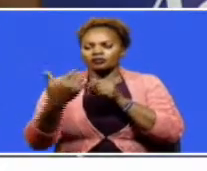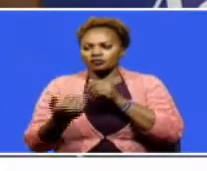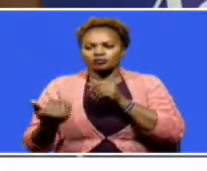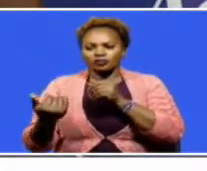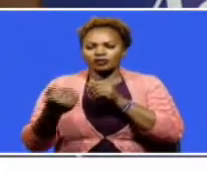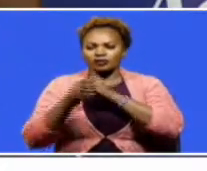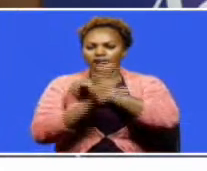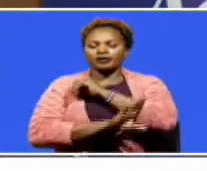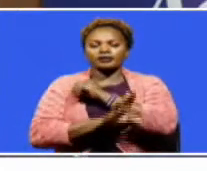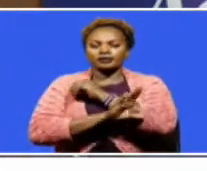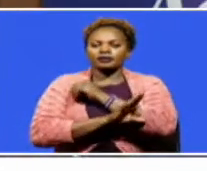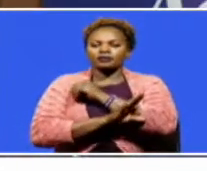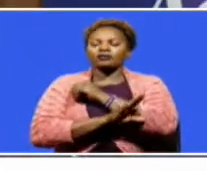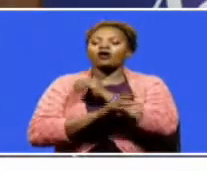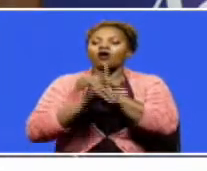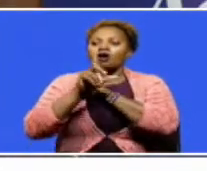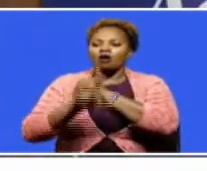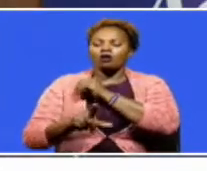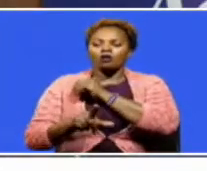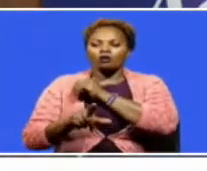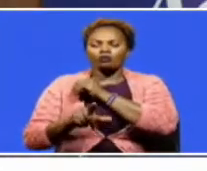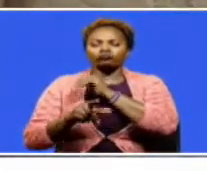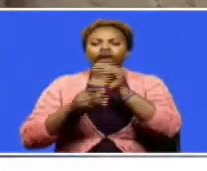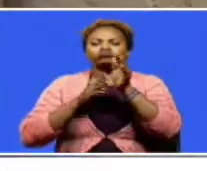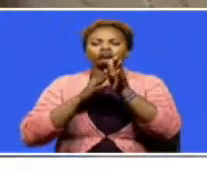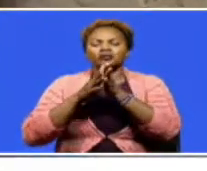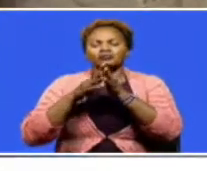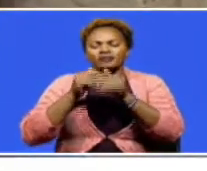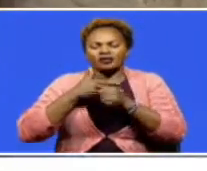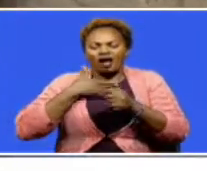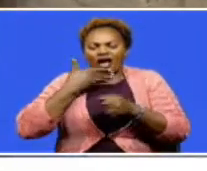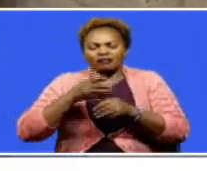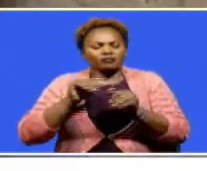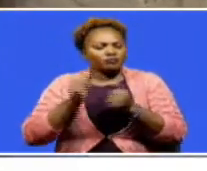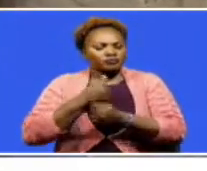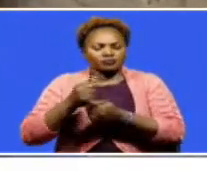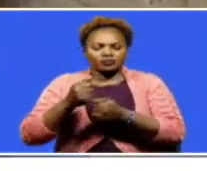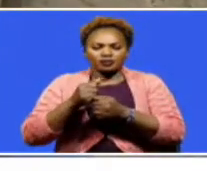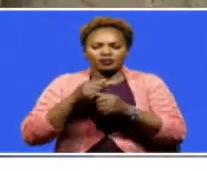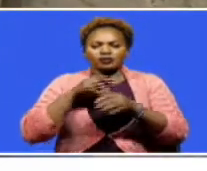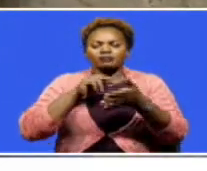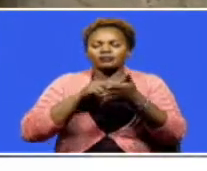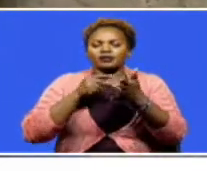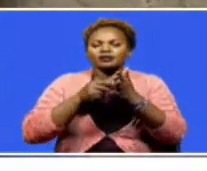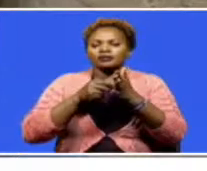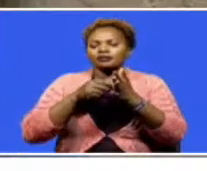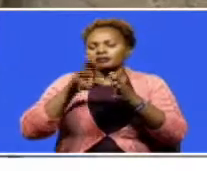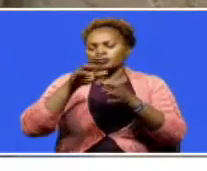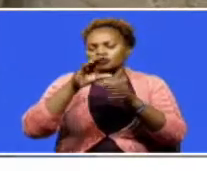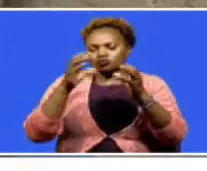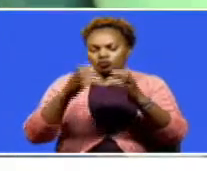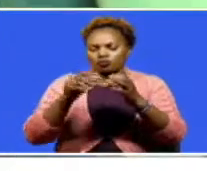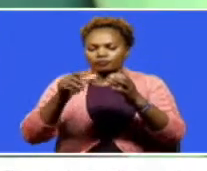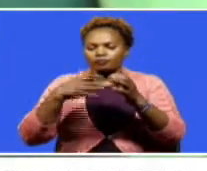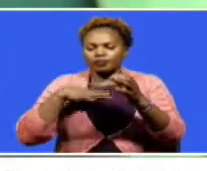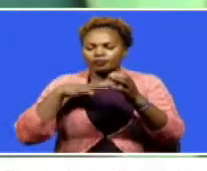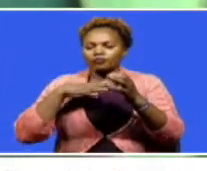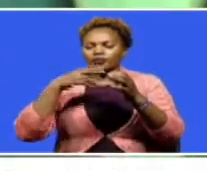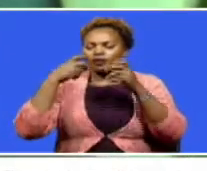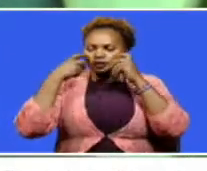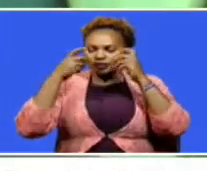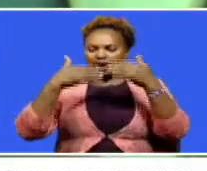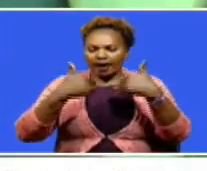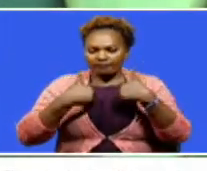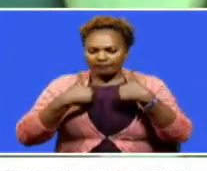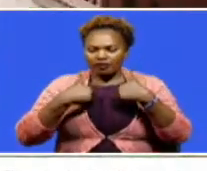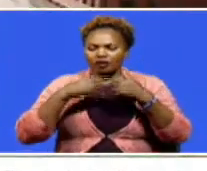country. It has low toxicity. The Ministry of Health says suppression among this group of people living with